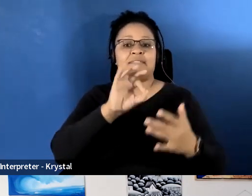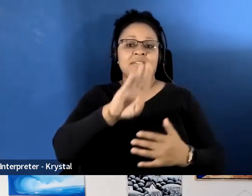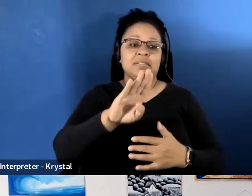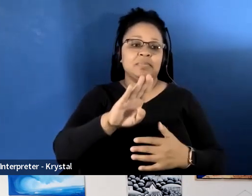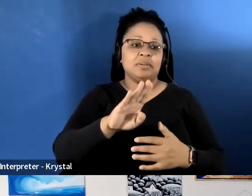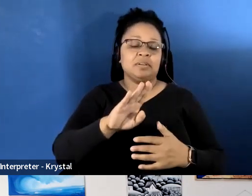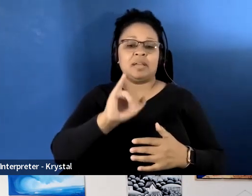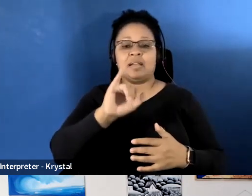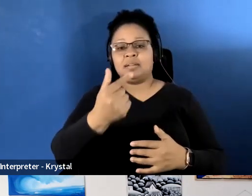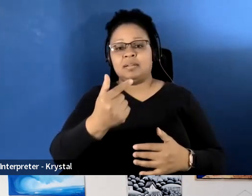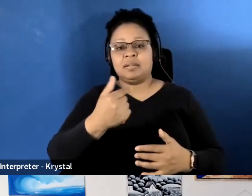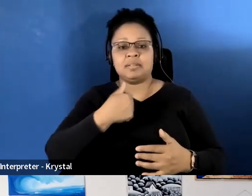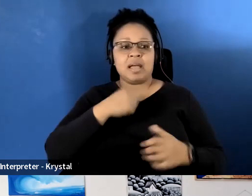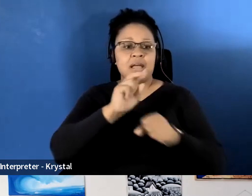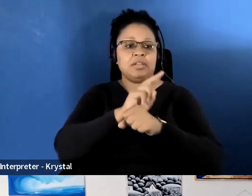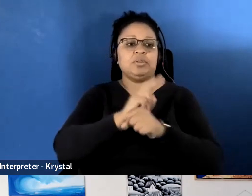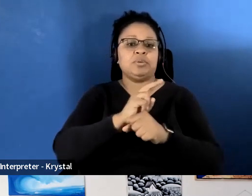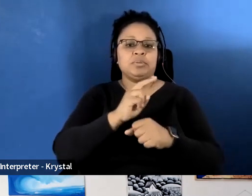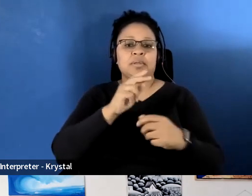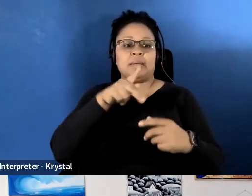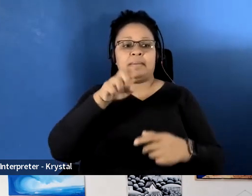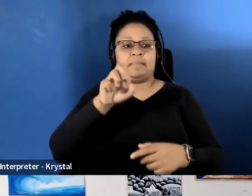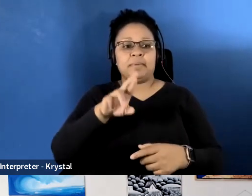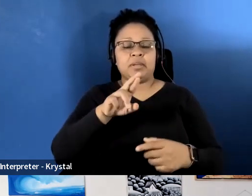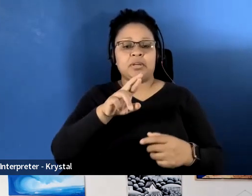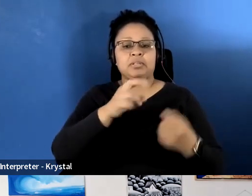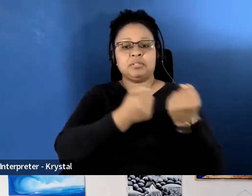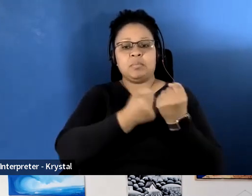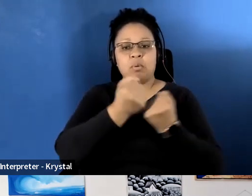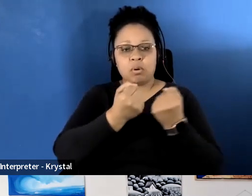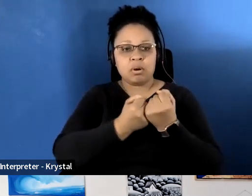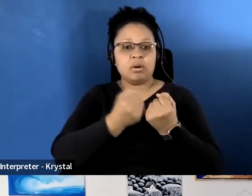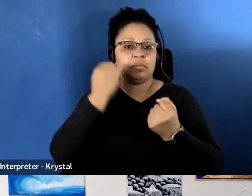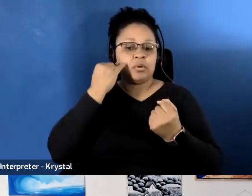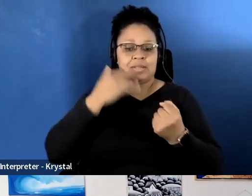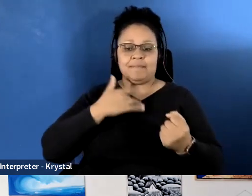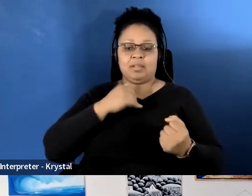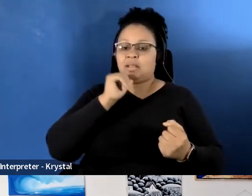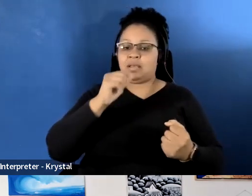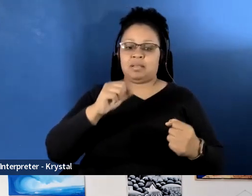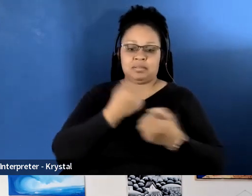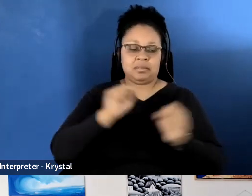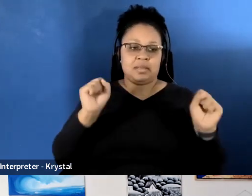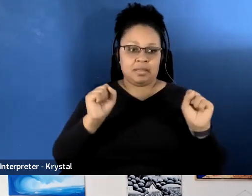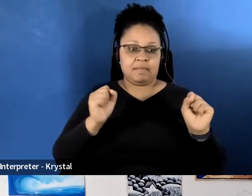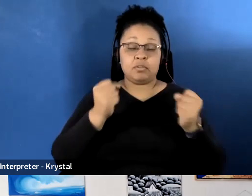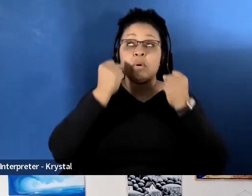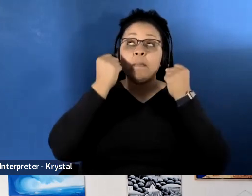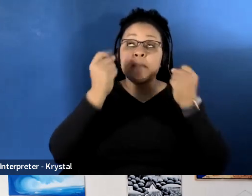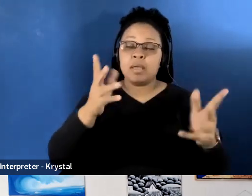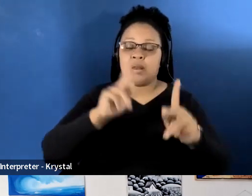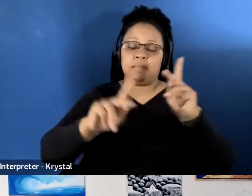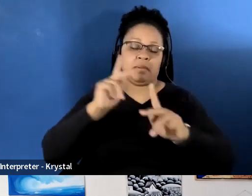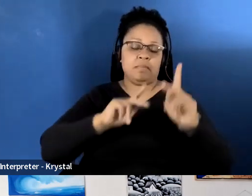that's what I do, is use peer support if I feel unsafe. And there are so many people online that there's